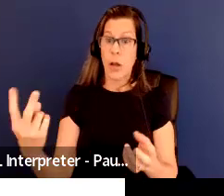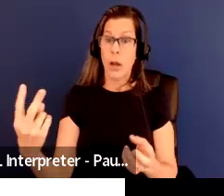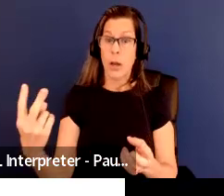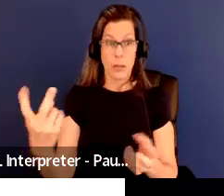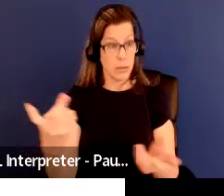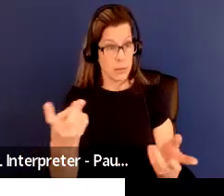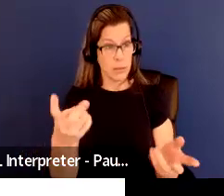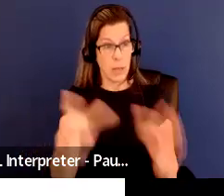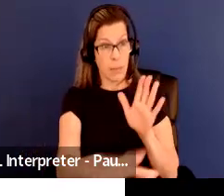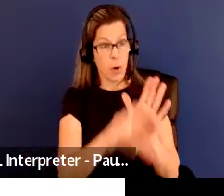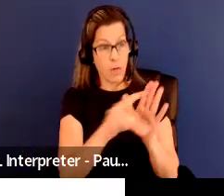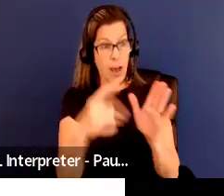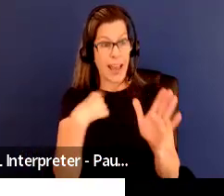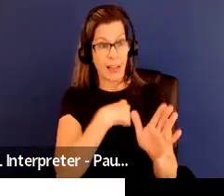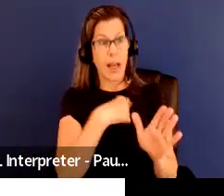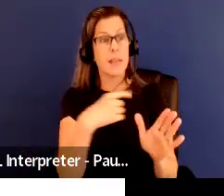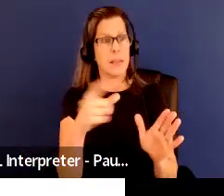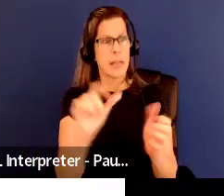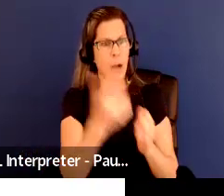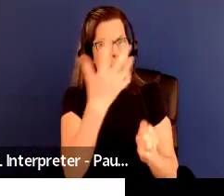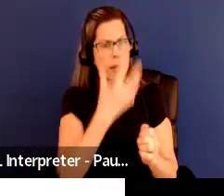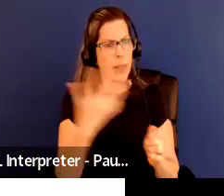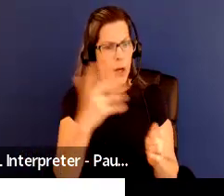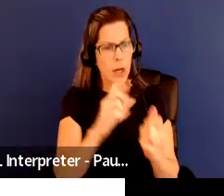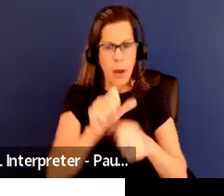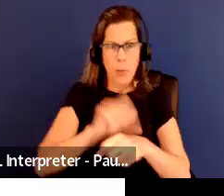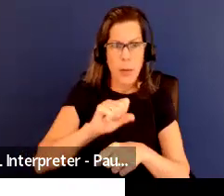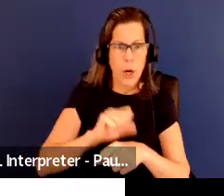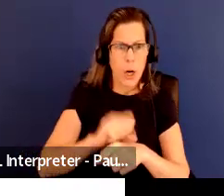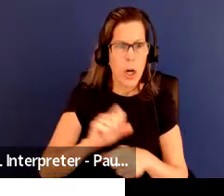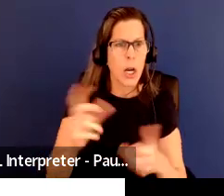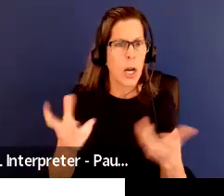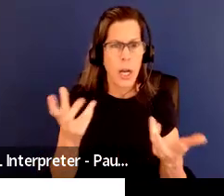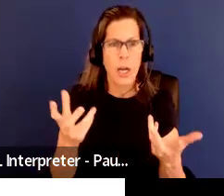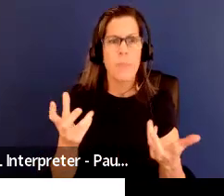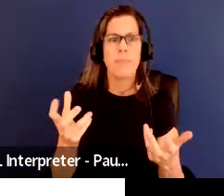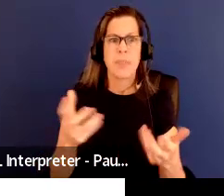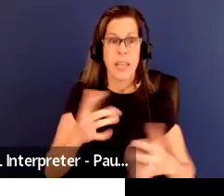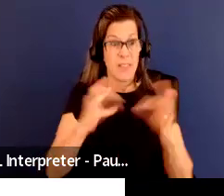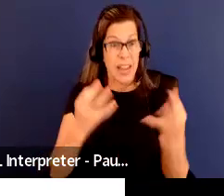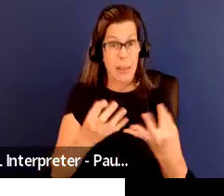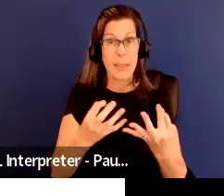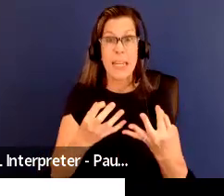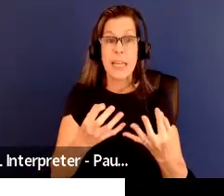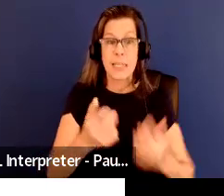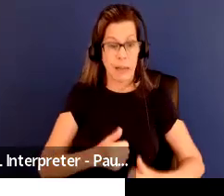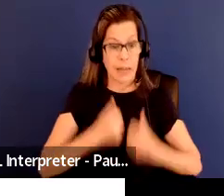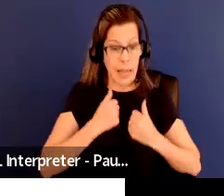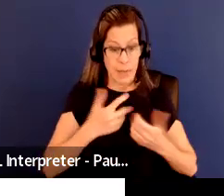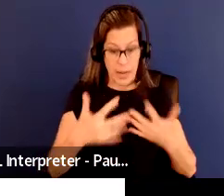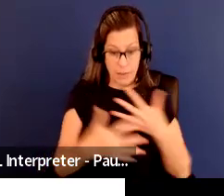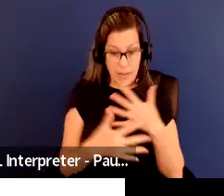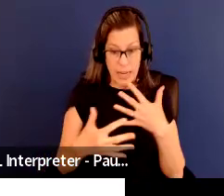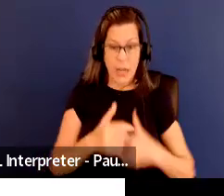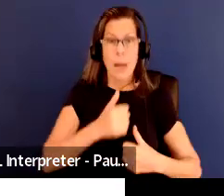speak, and where we work. Families living in fear, military-style kidnappings, and